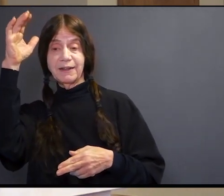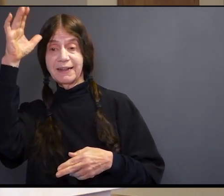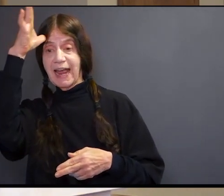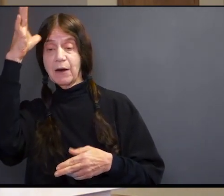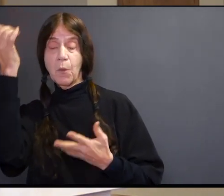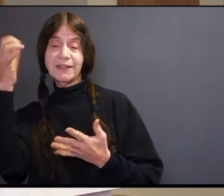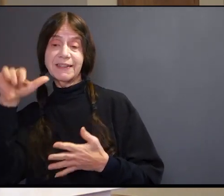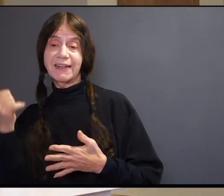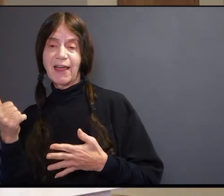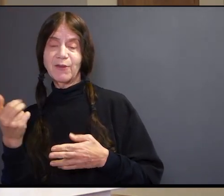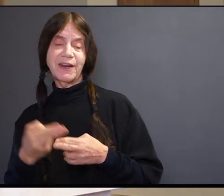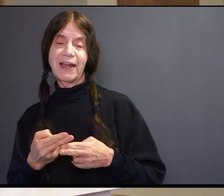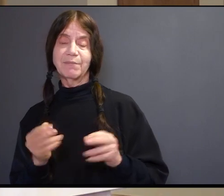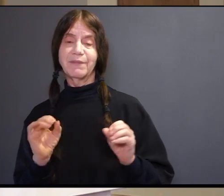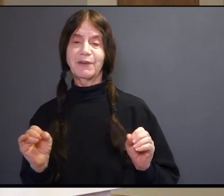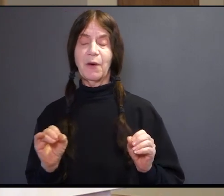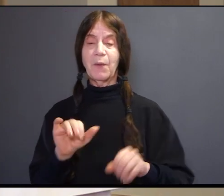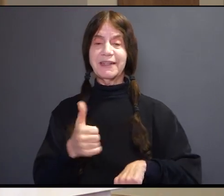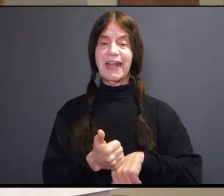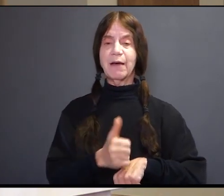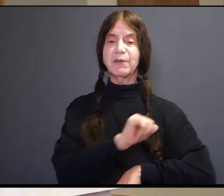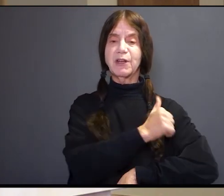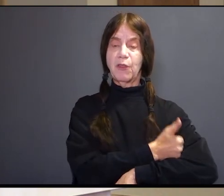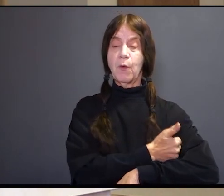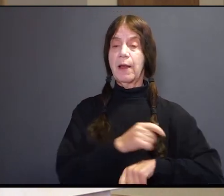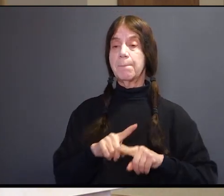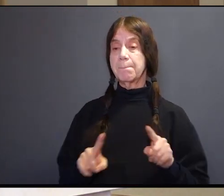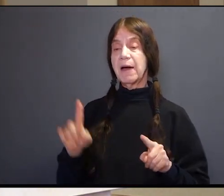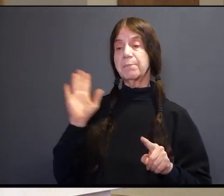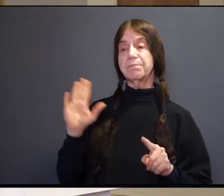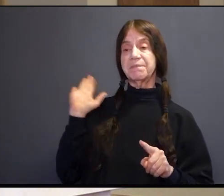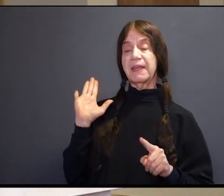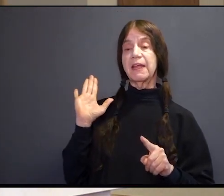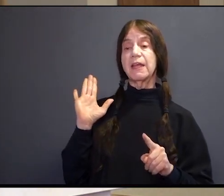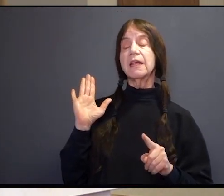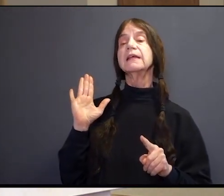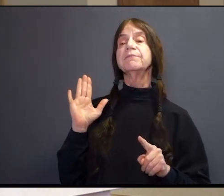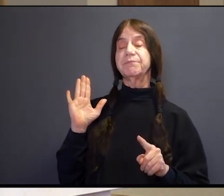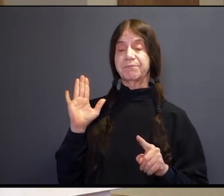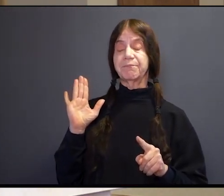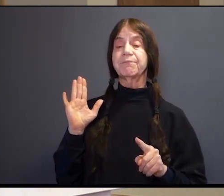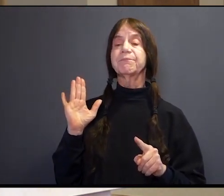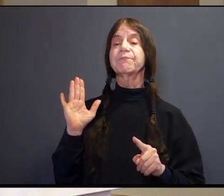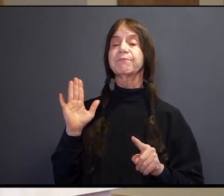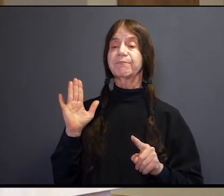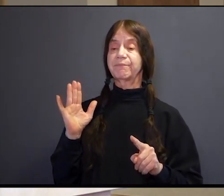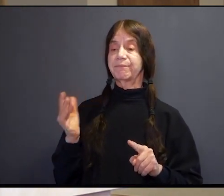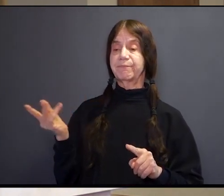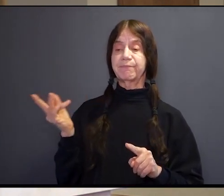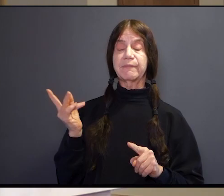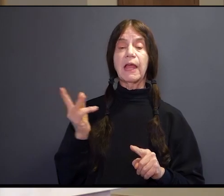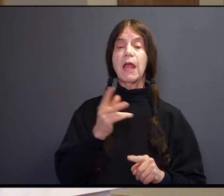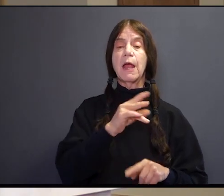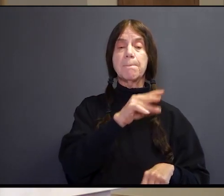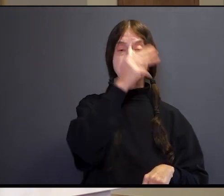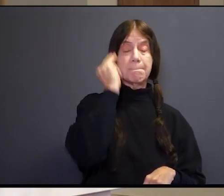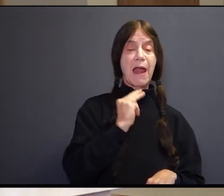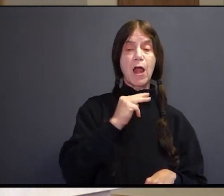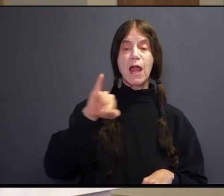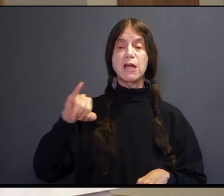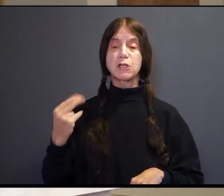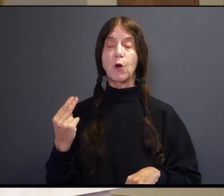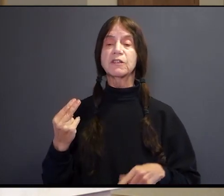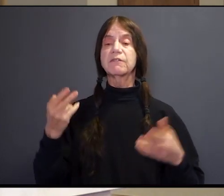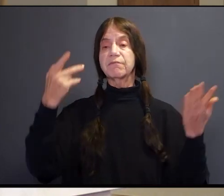no established authority. But in the case of Mary and Joseph, there was no argument. They agreed